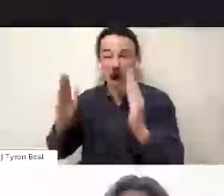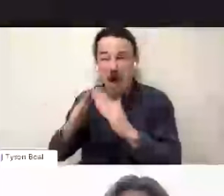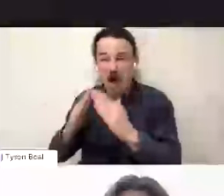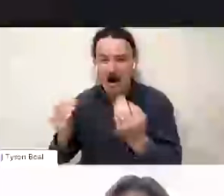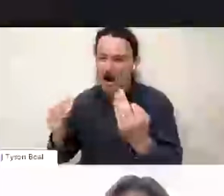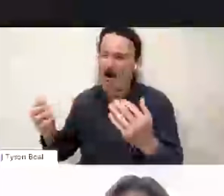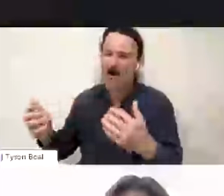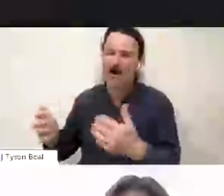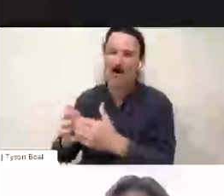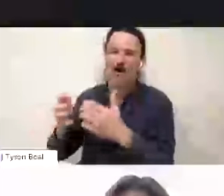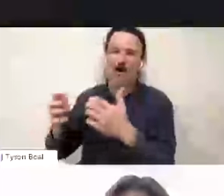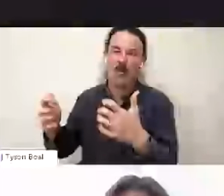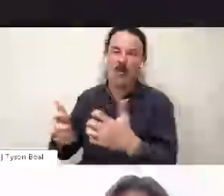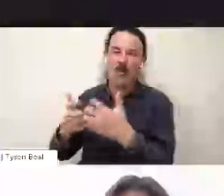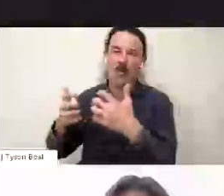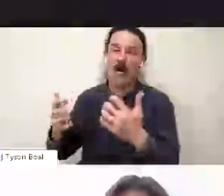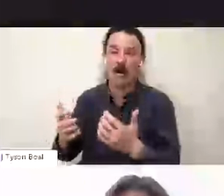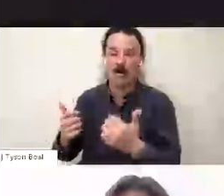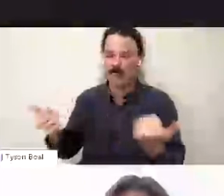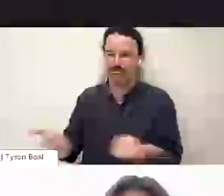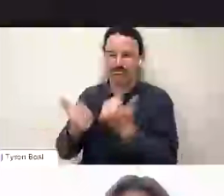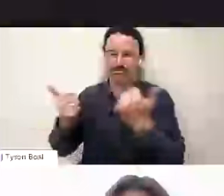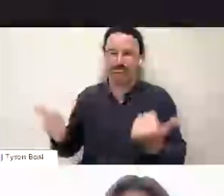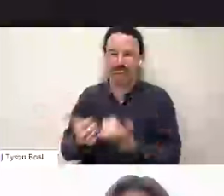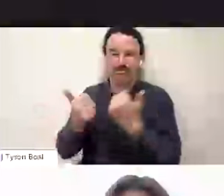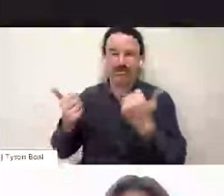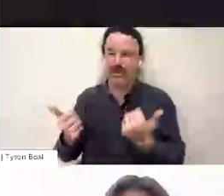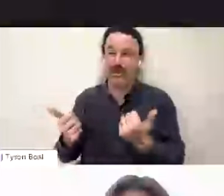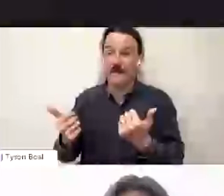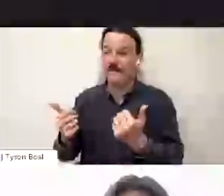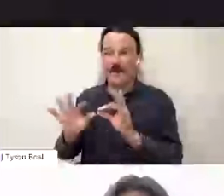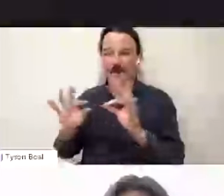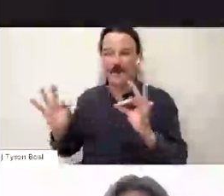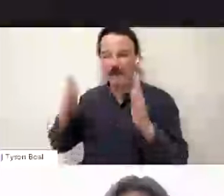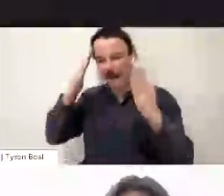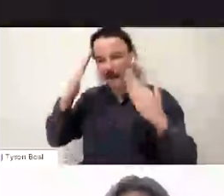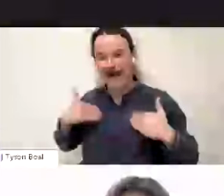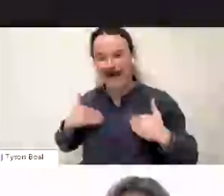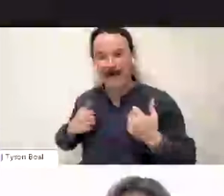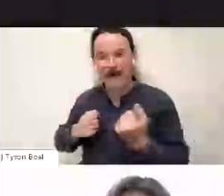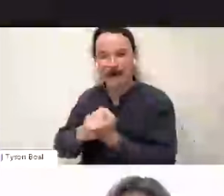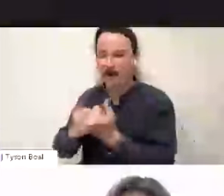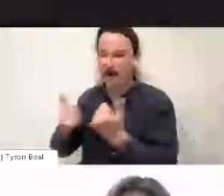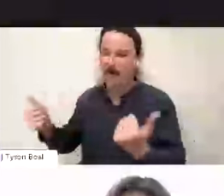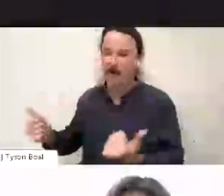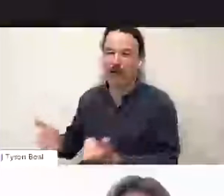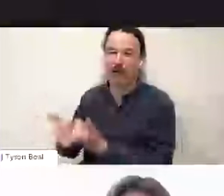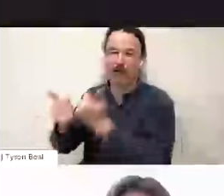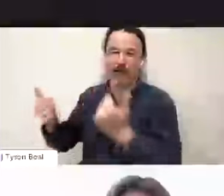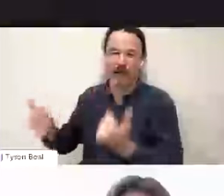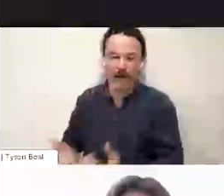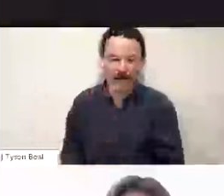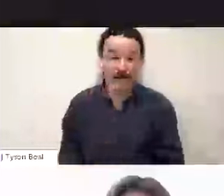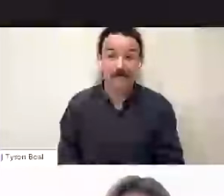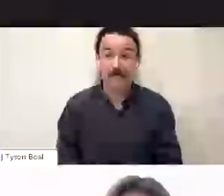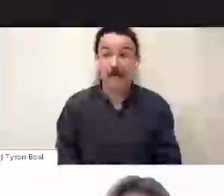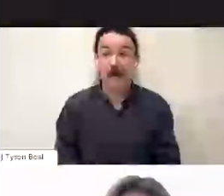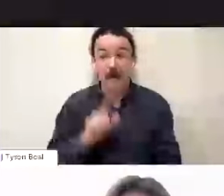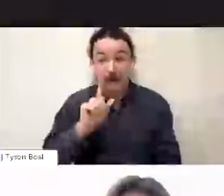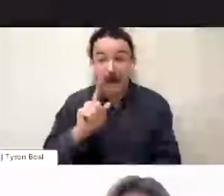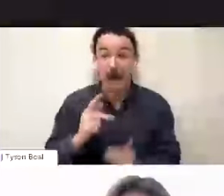health supports. And meanwhile, in other jurisdictions, we were helping out. So the